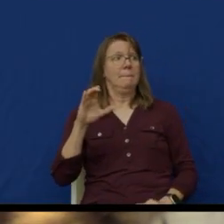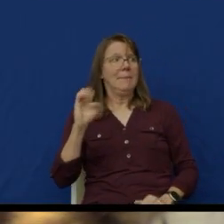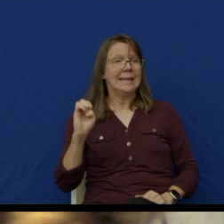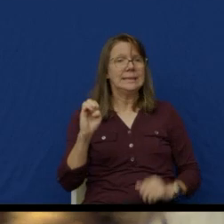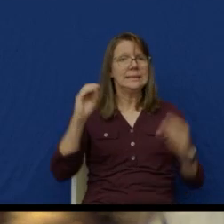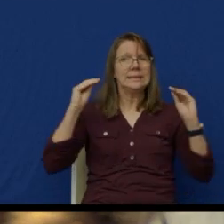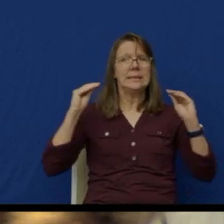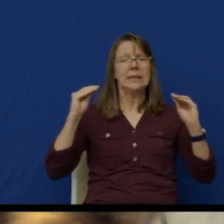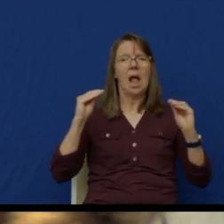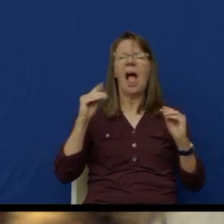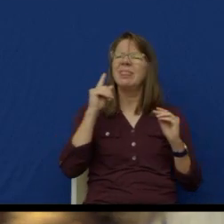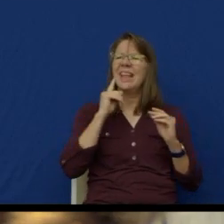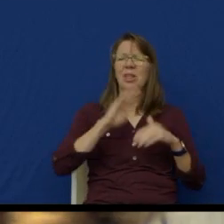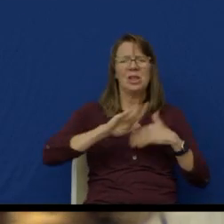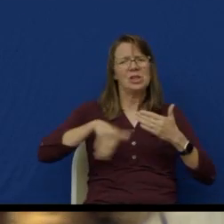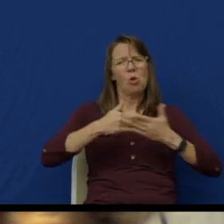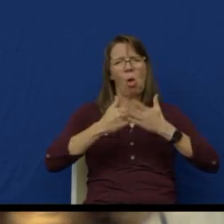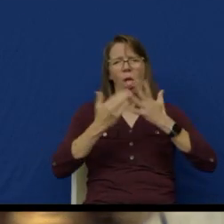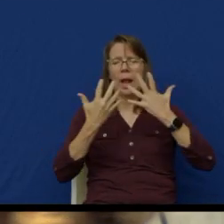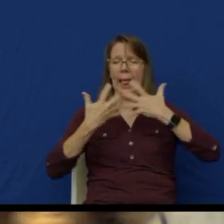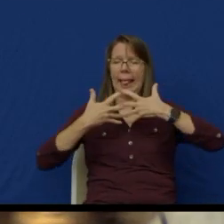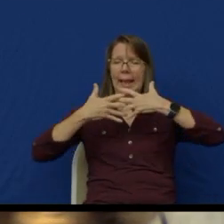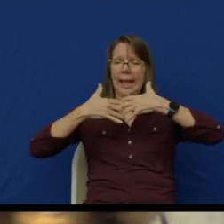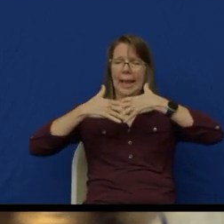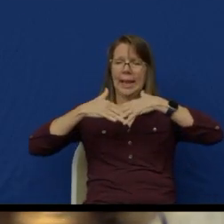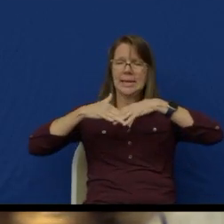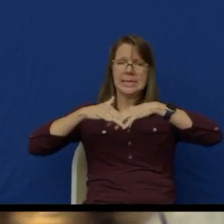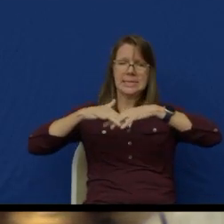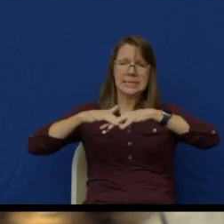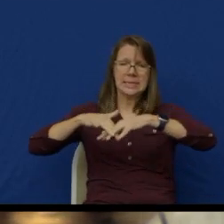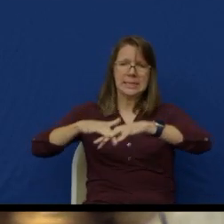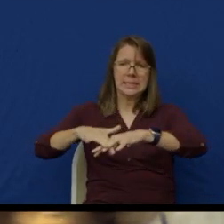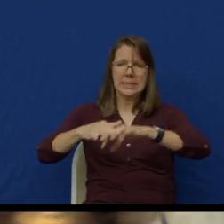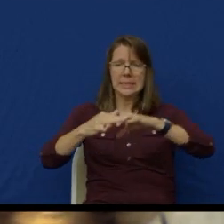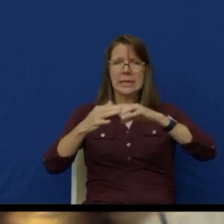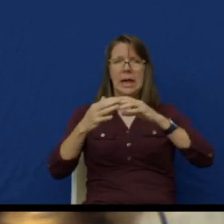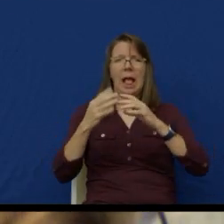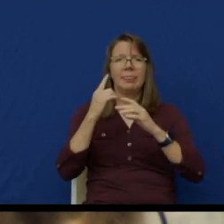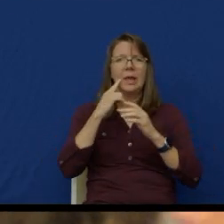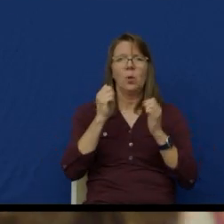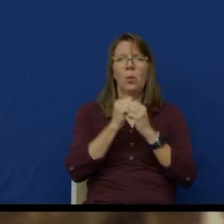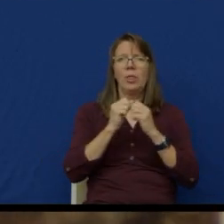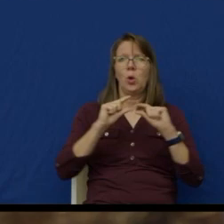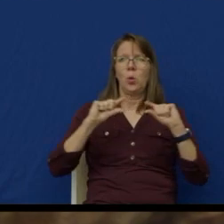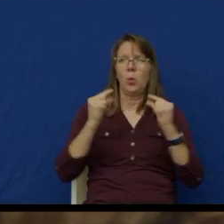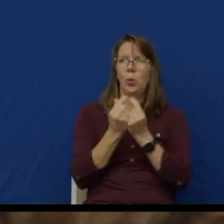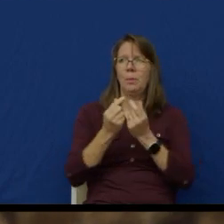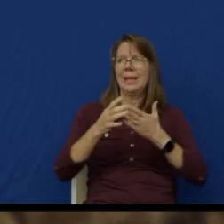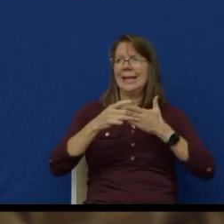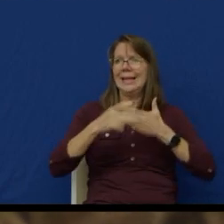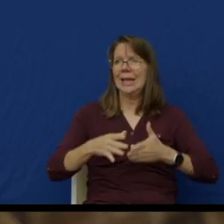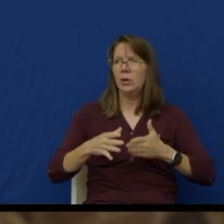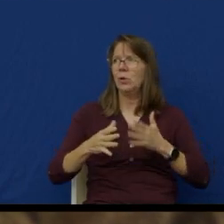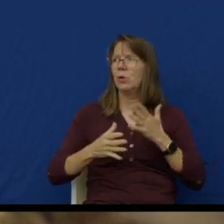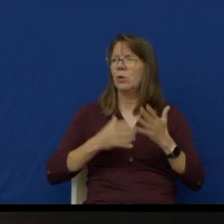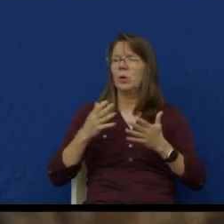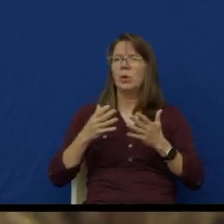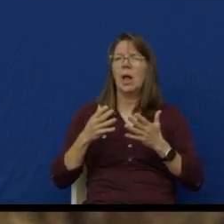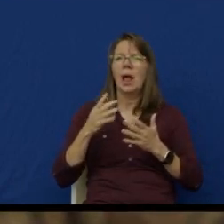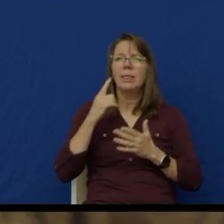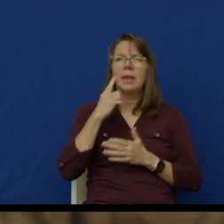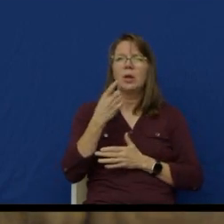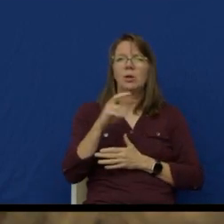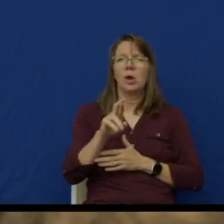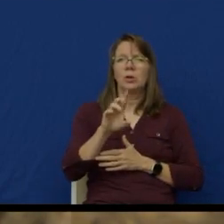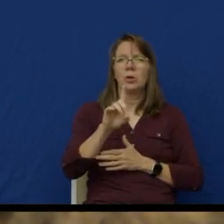are all kind of intertwined, but it's certainly part of that recruitment and retention issue. Along the same lines, Dr. Darnell's